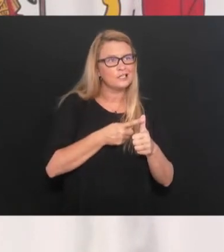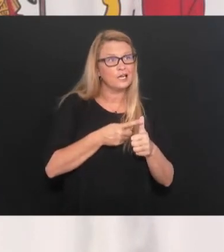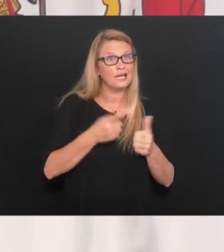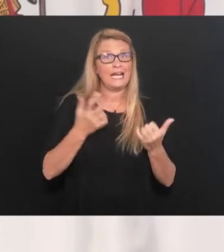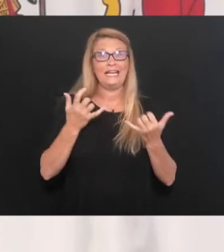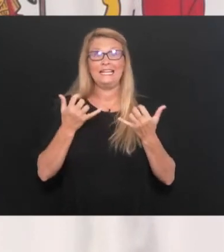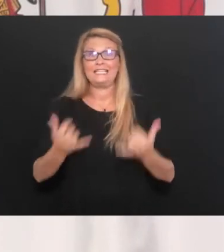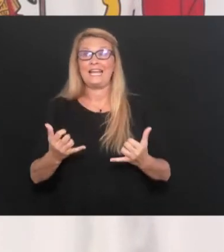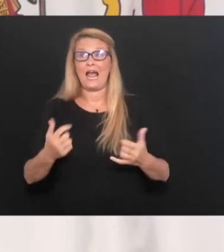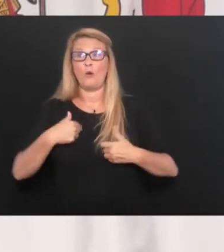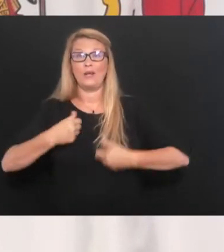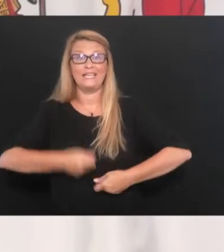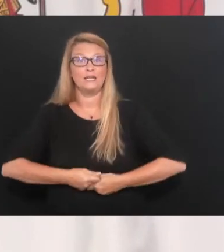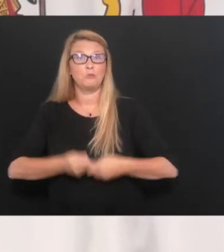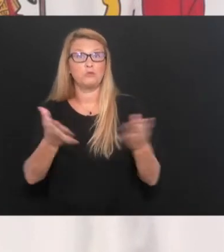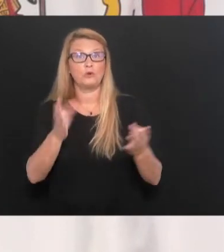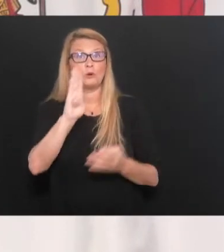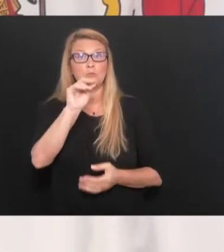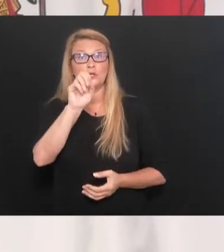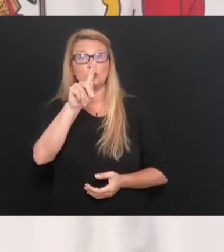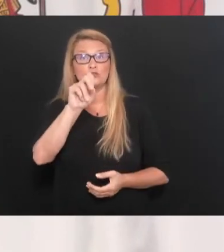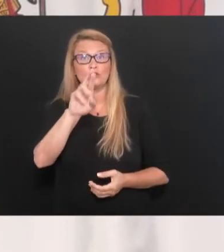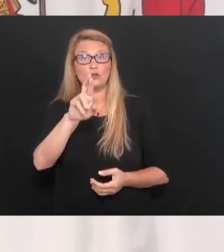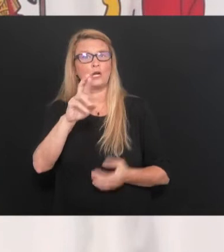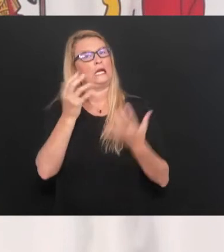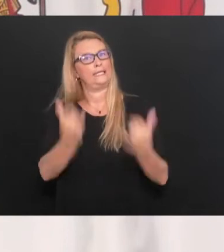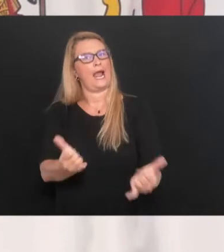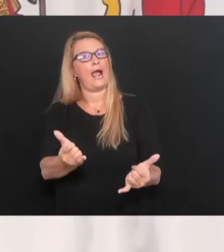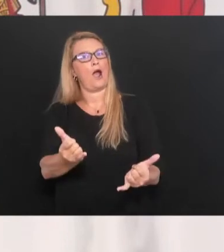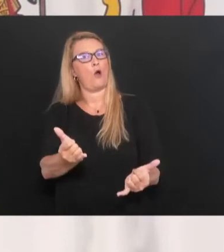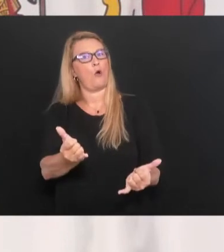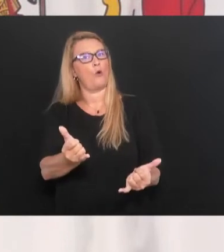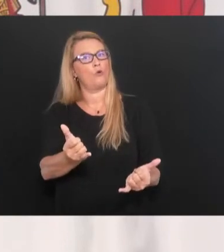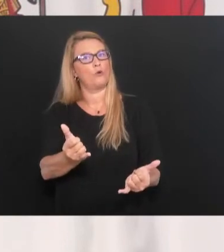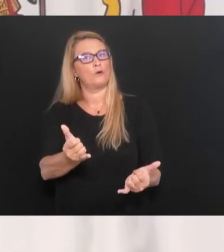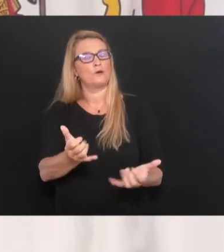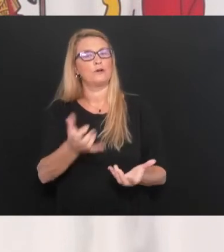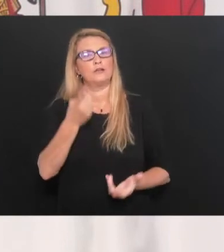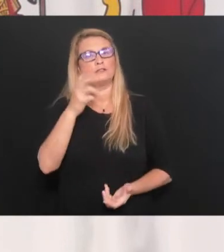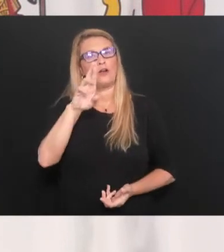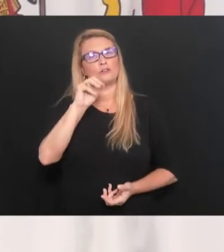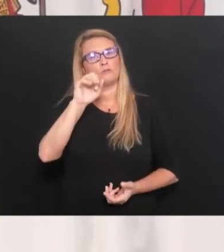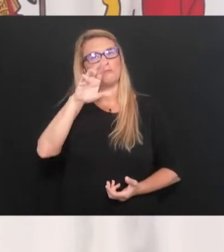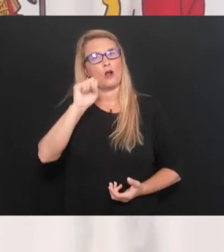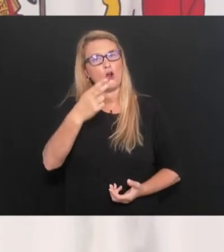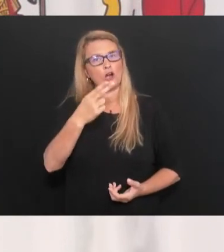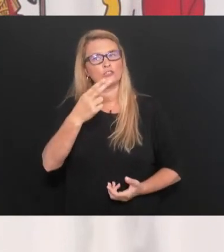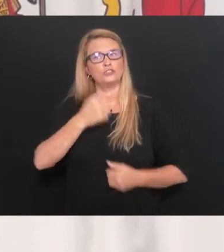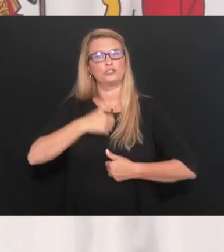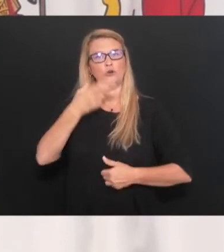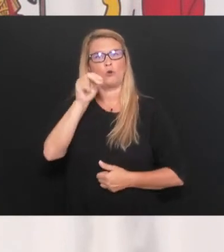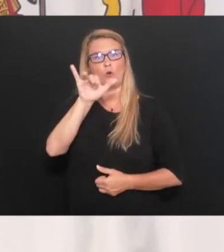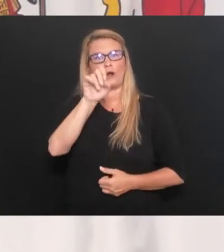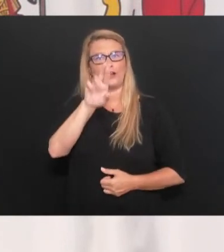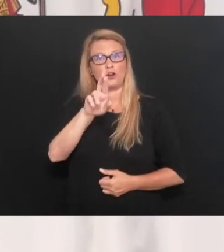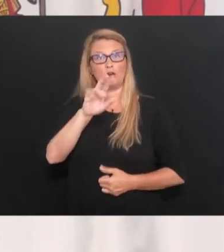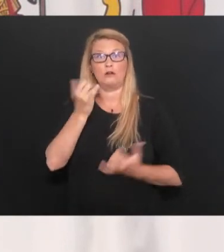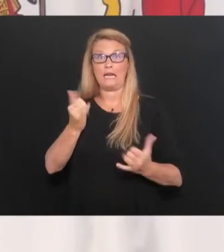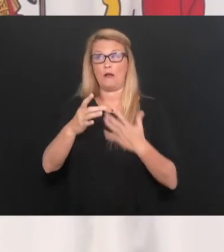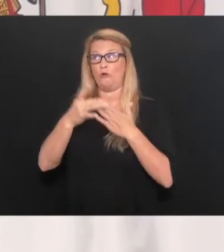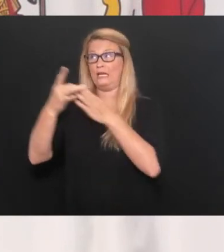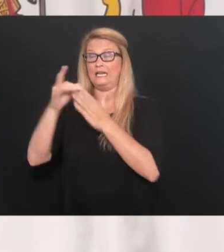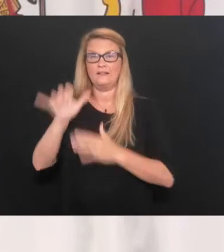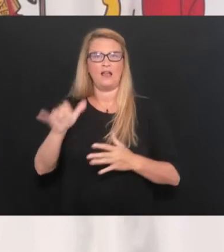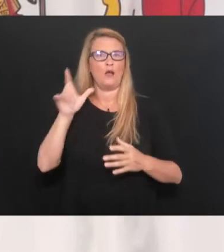need to be administering our booster shots right now. Now, Dr. Marsh and General Hoyer are heading this up, and they're in